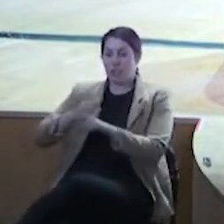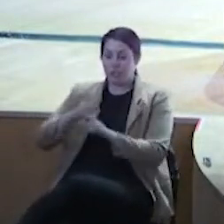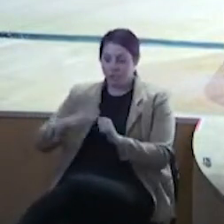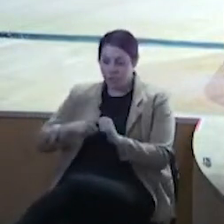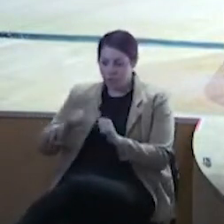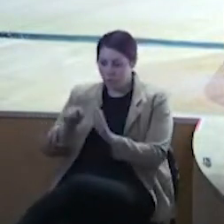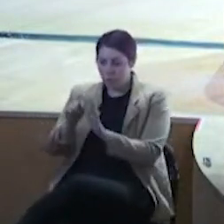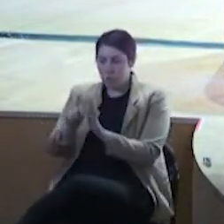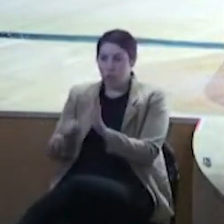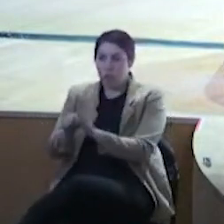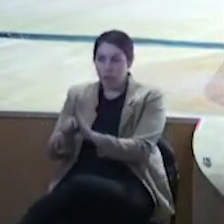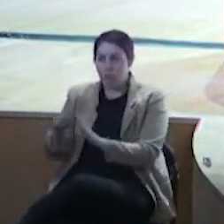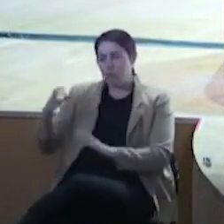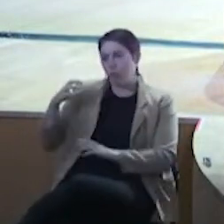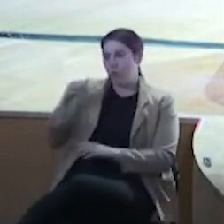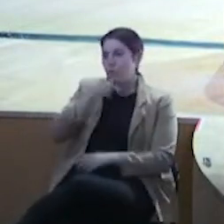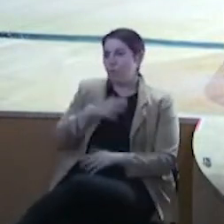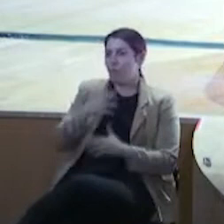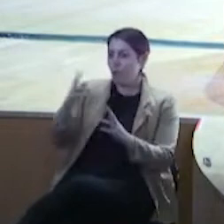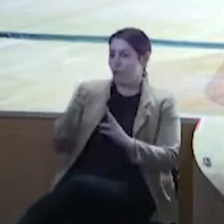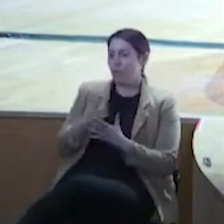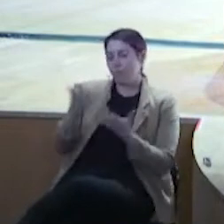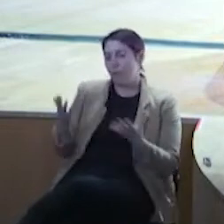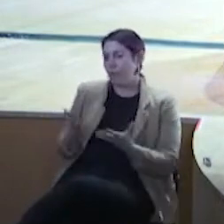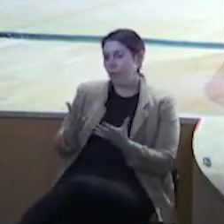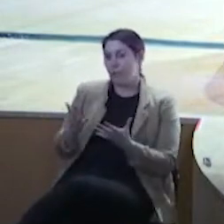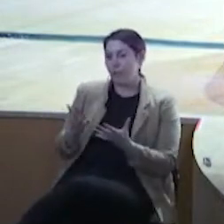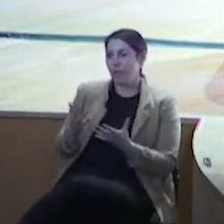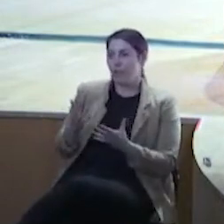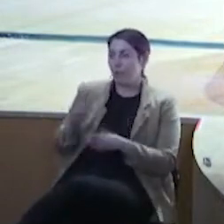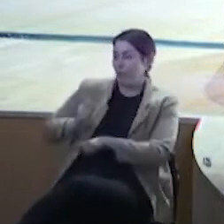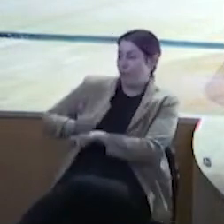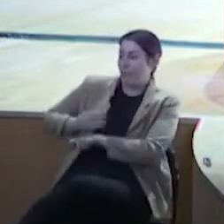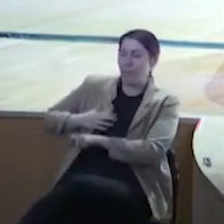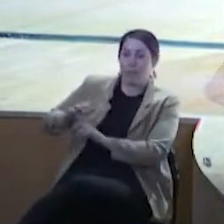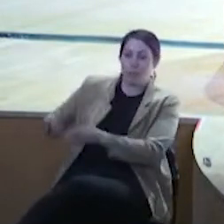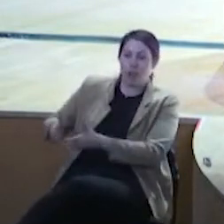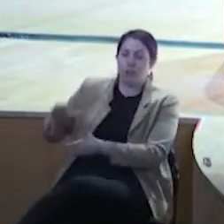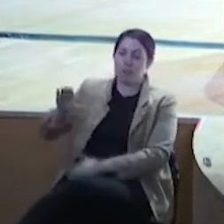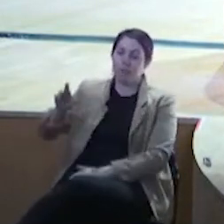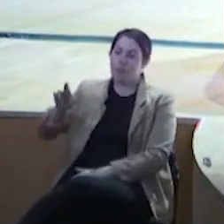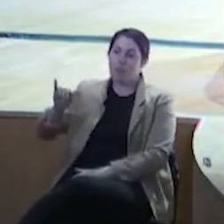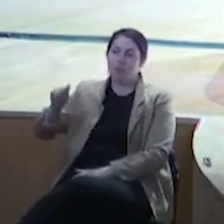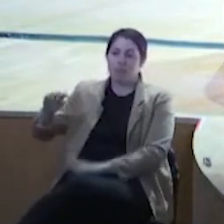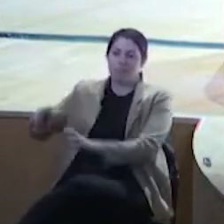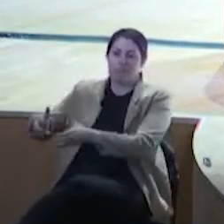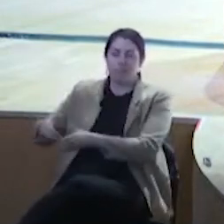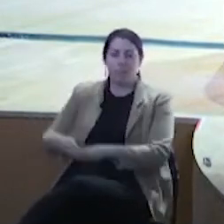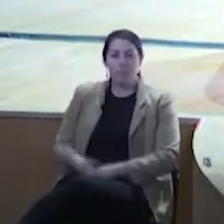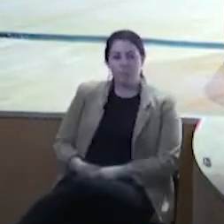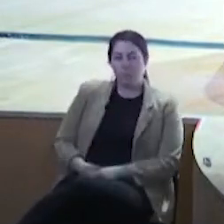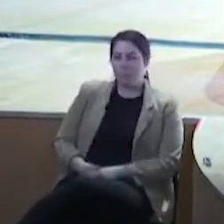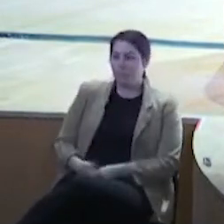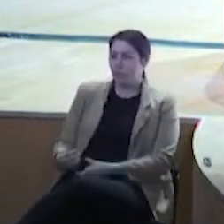I'm honored to be here and to share on behalf of my tribe, the Colorado River Indian Tribes. Thank